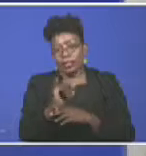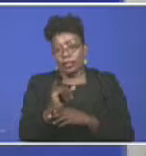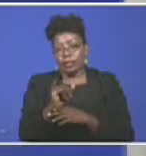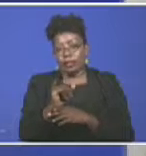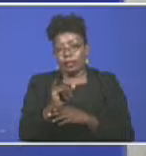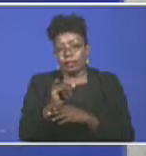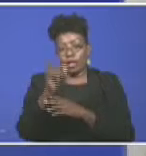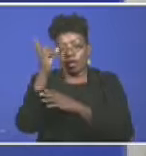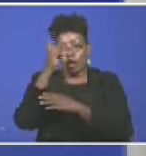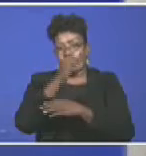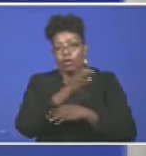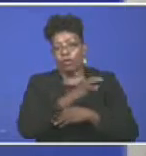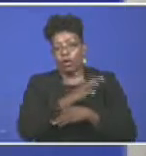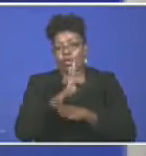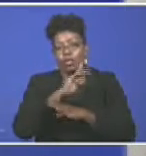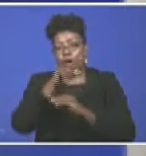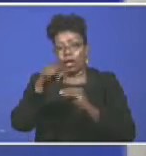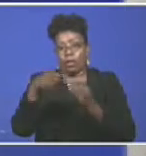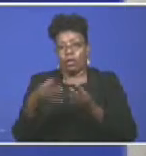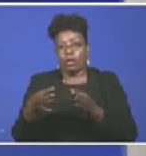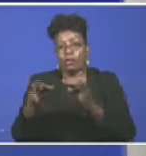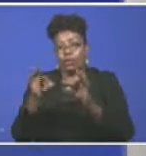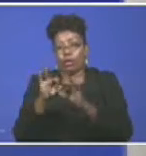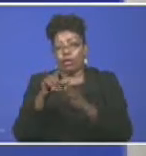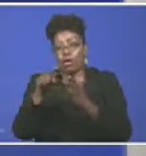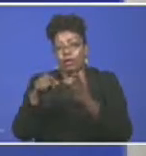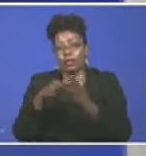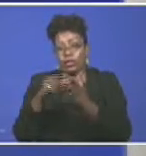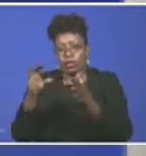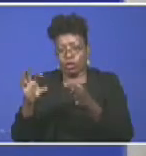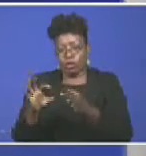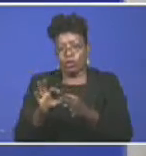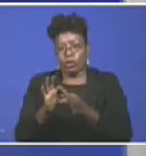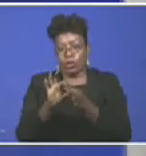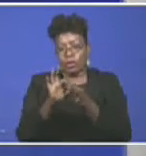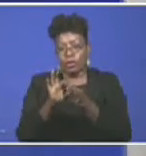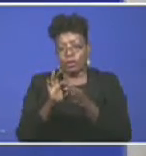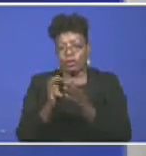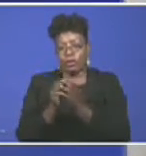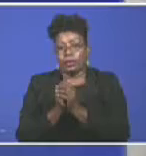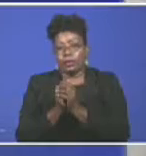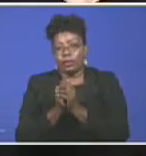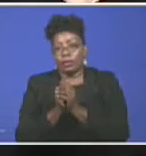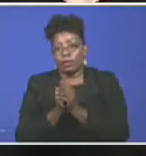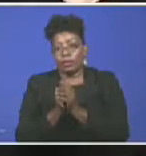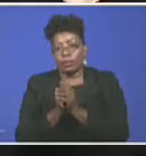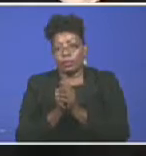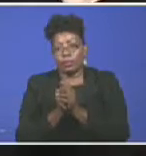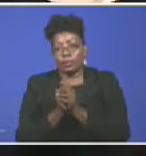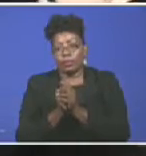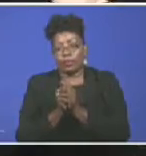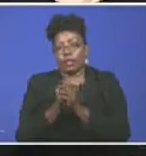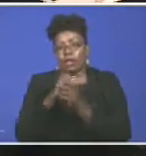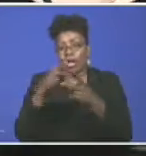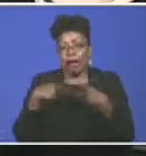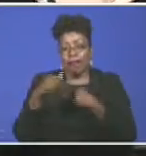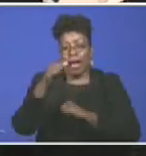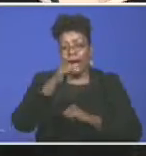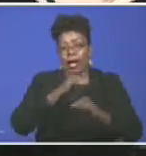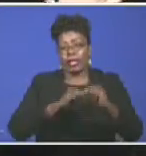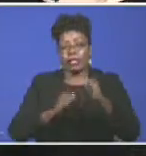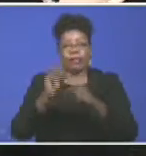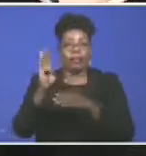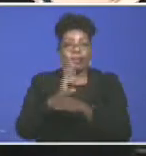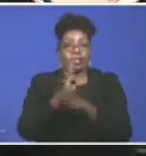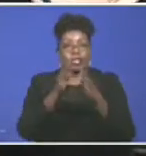the Honorable Dion Folks, spoke about the significance of this joint initiative. There's no sense having a very active business